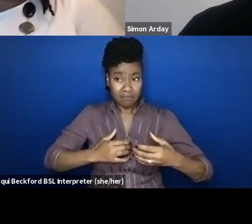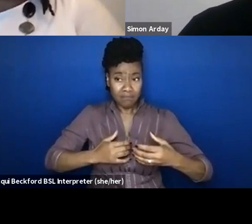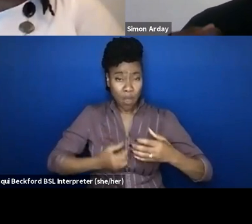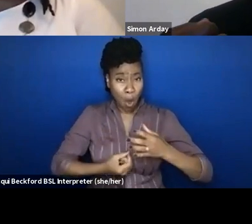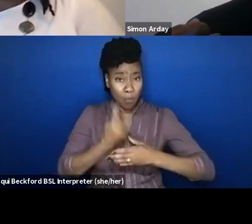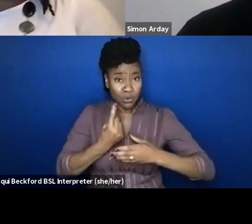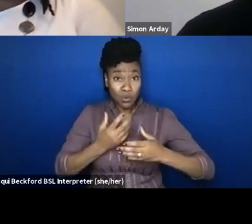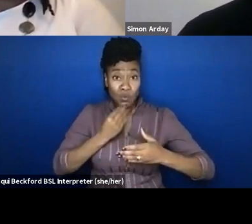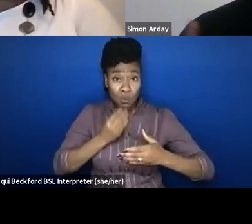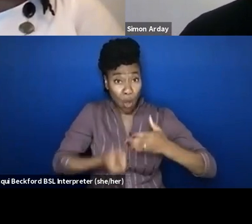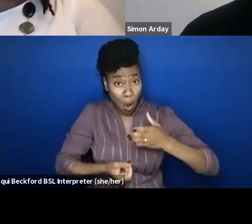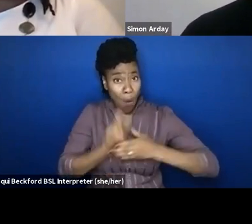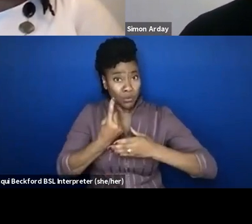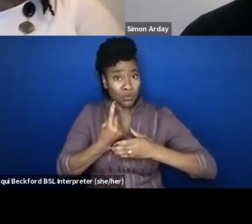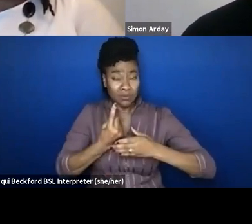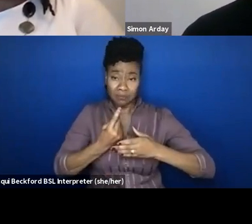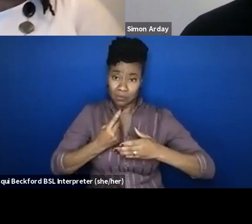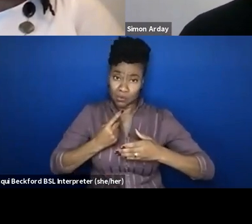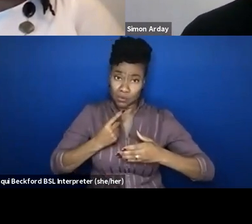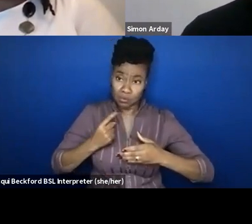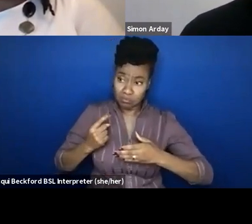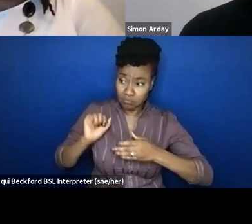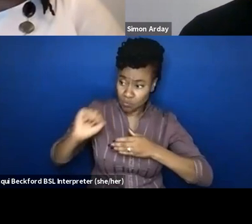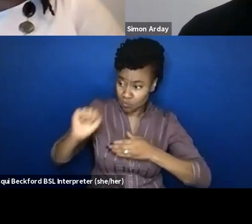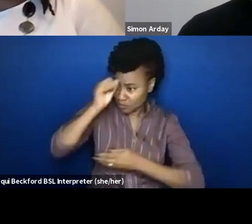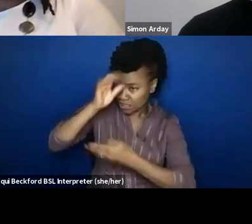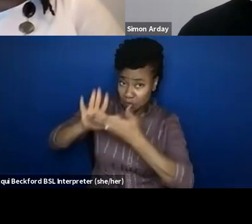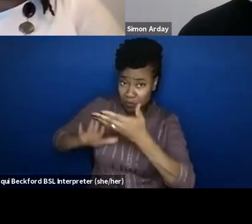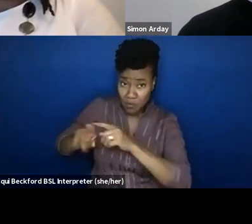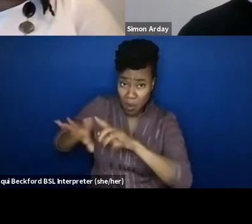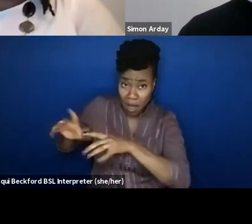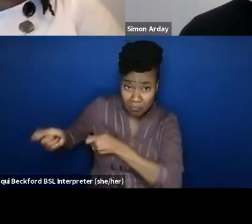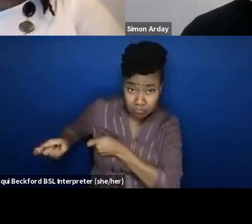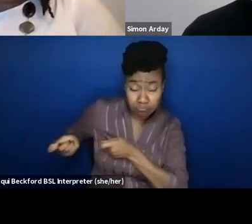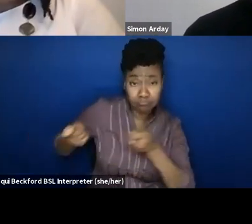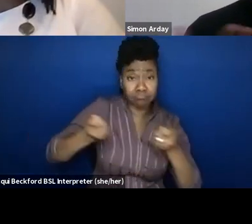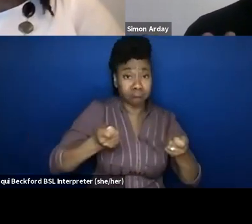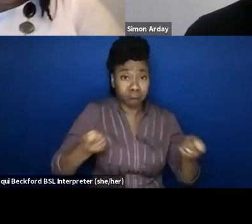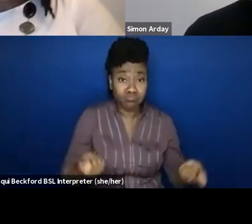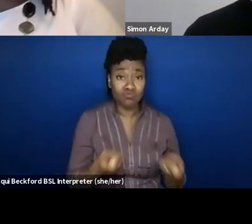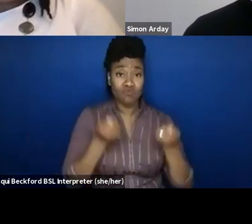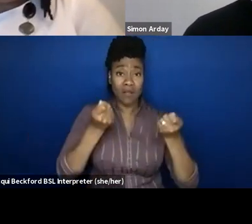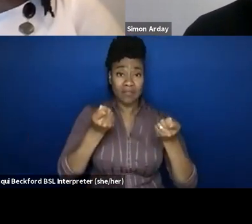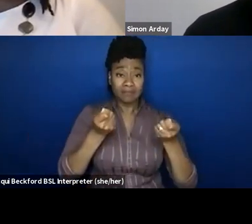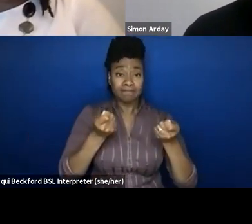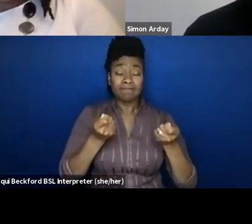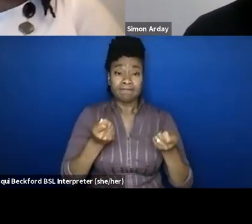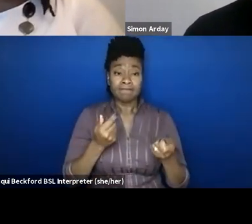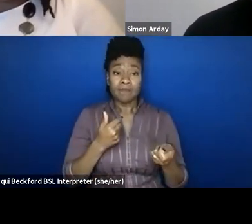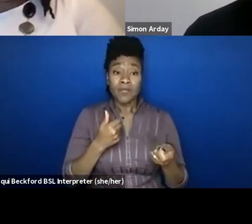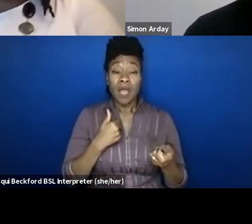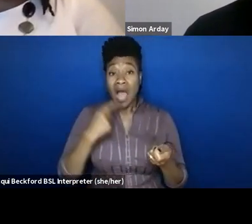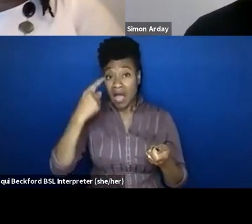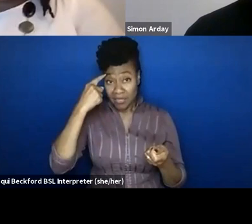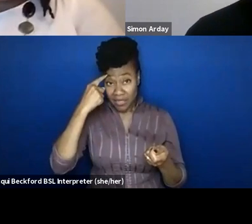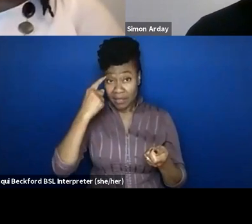We use that platform that we have. Maybe we as a profession haven't taken it up as much as we can do, and I think we can do